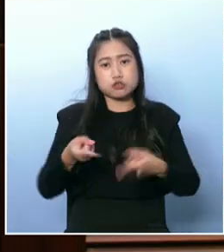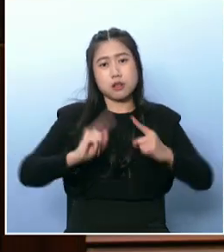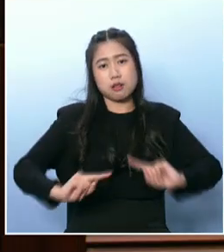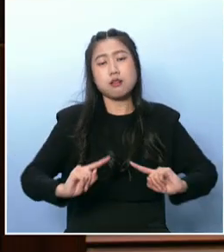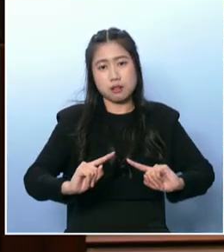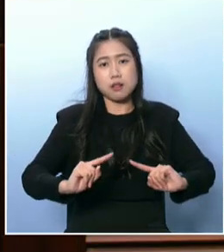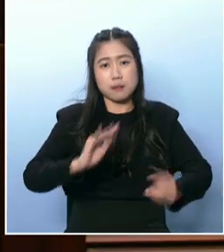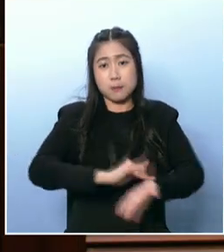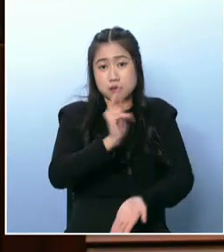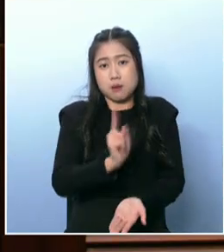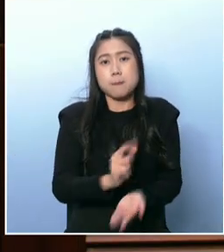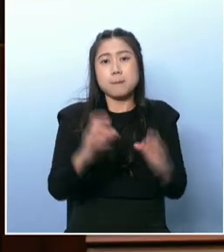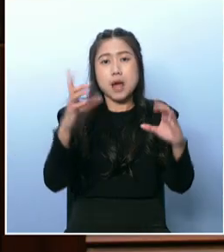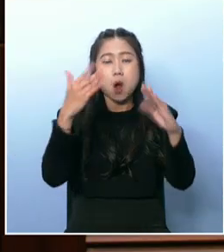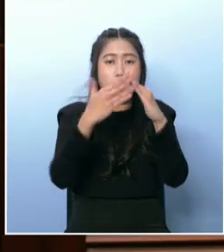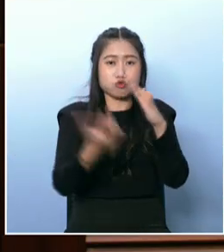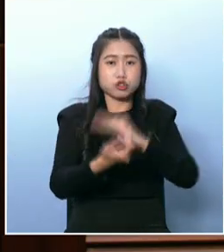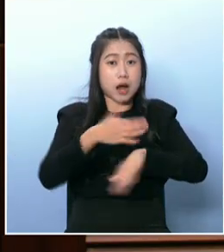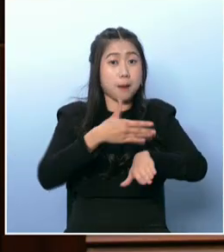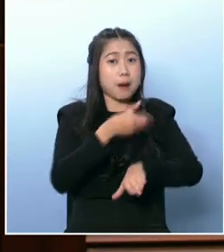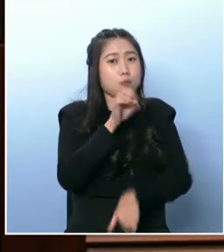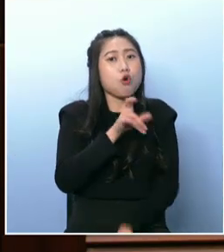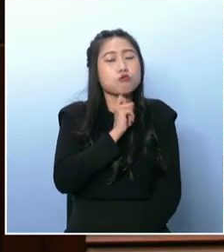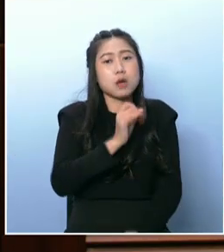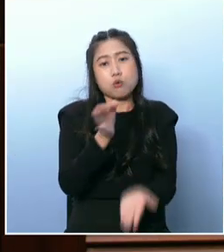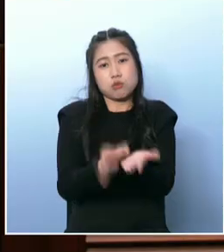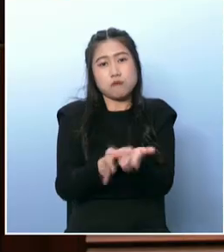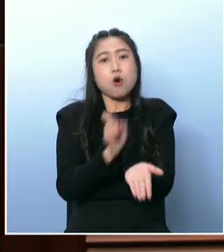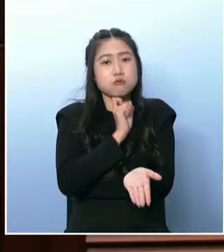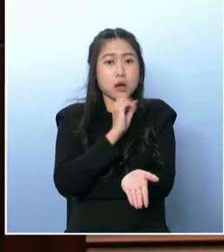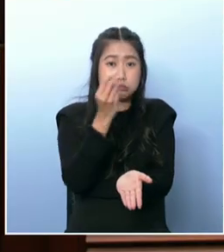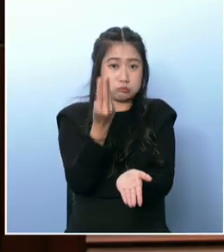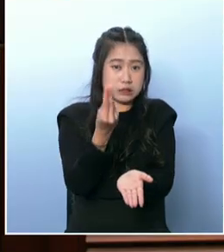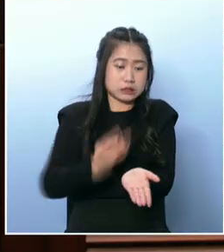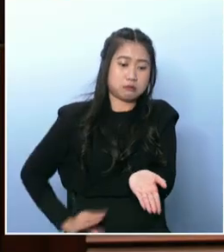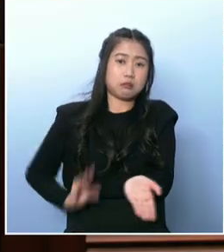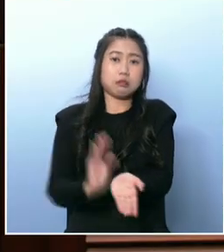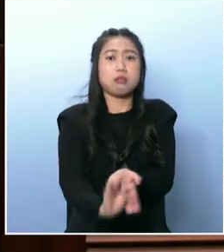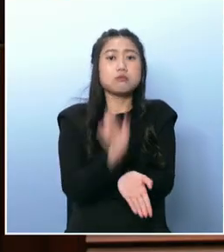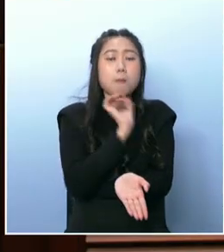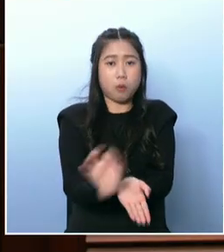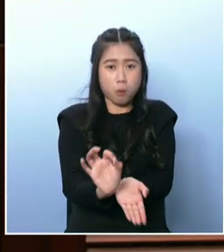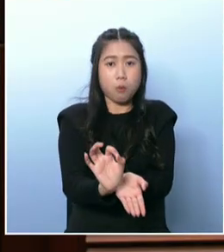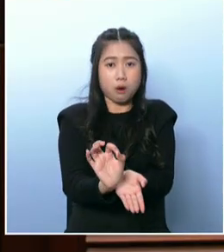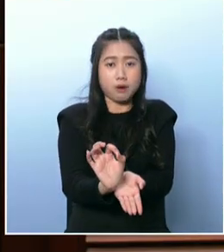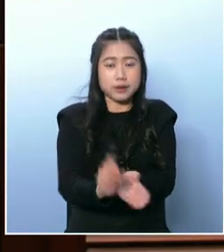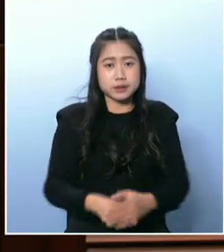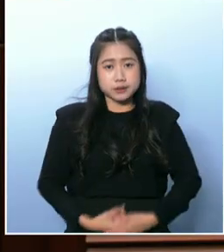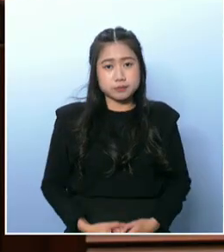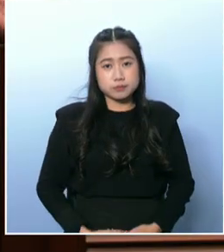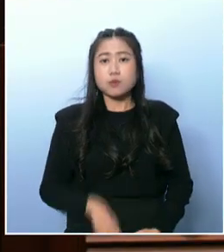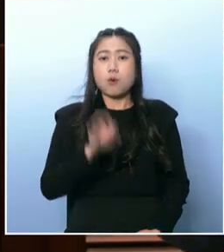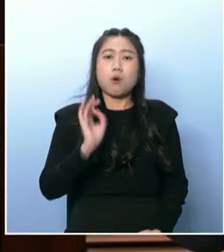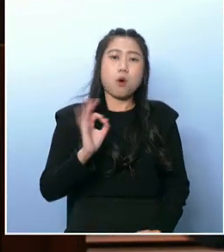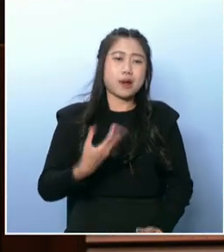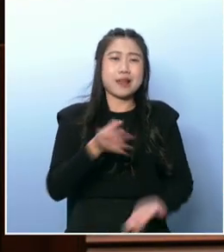but they are not that effective. The Undersecretary has said that even if there is a piece of